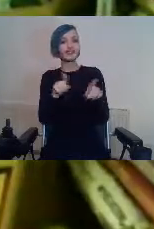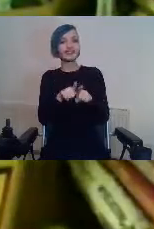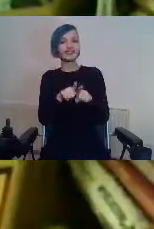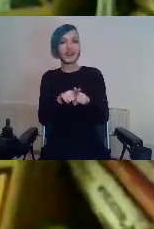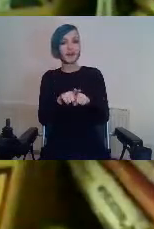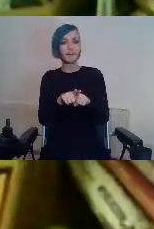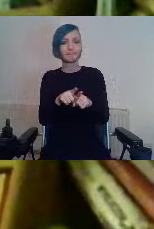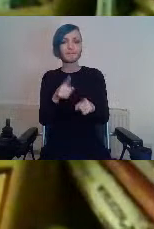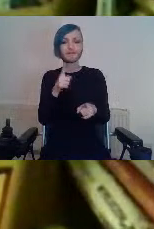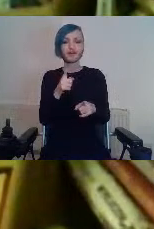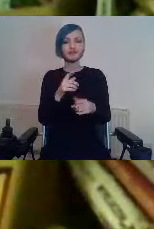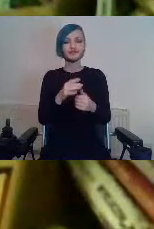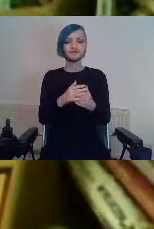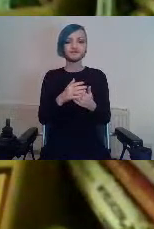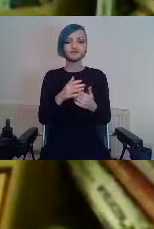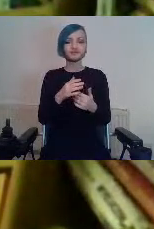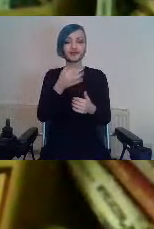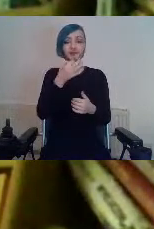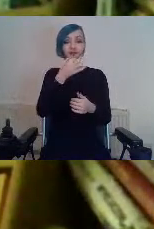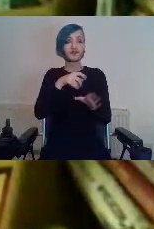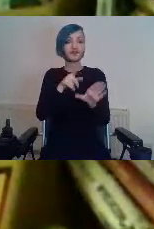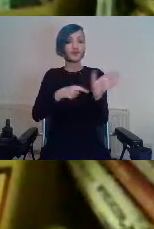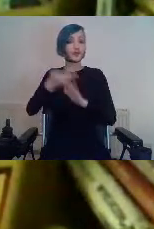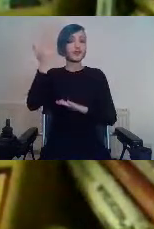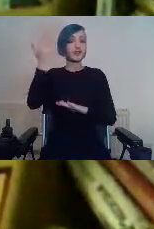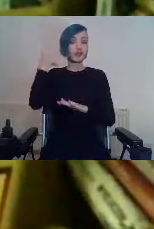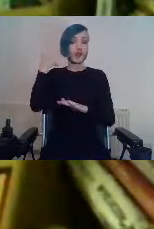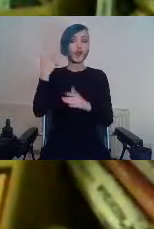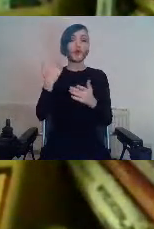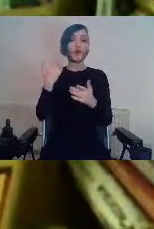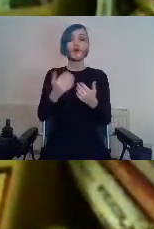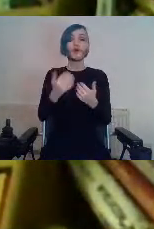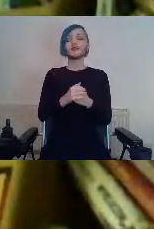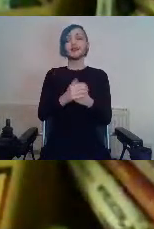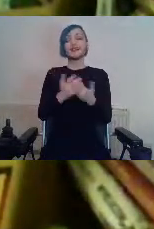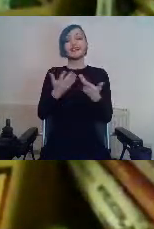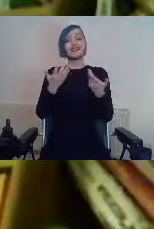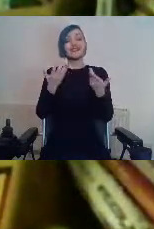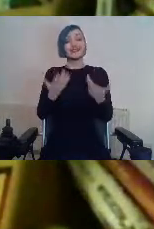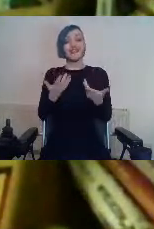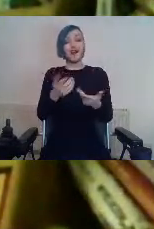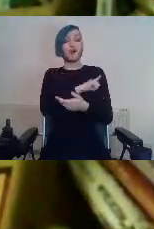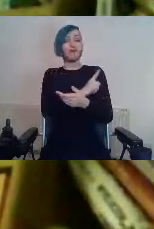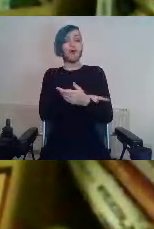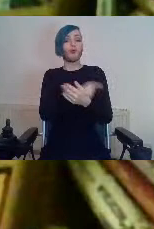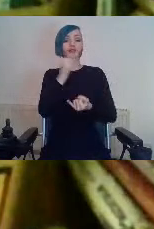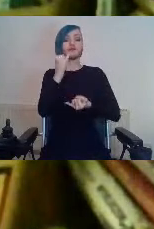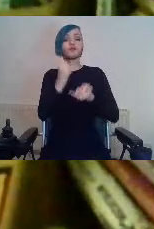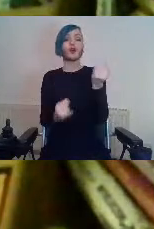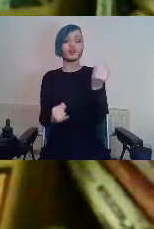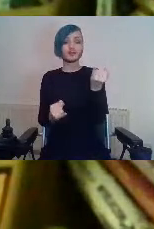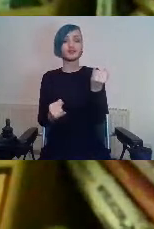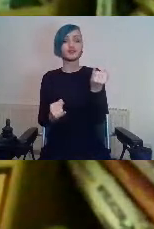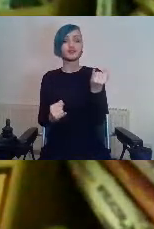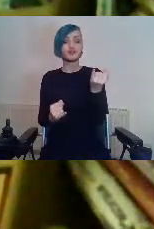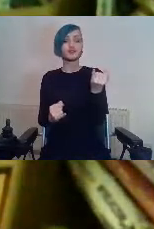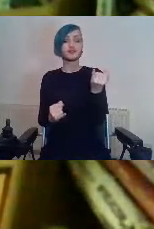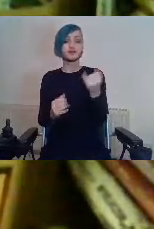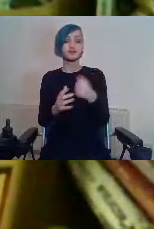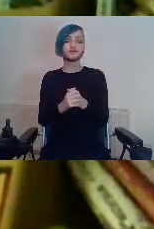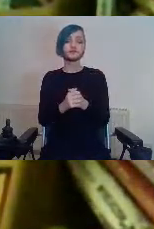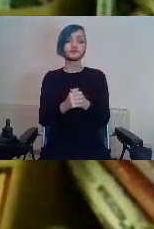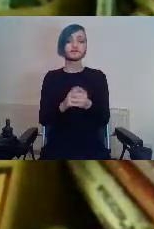years ago. Now the situation in Poland worsened, and LGBT